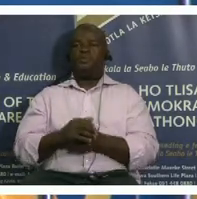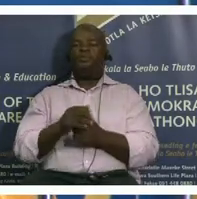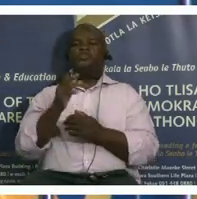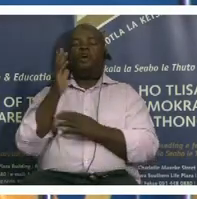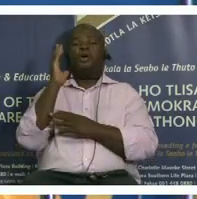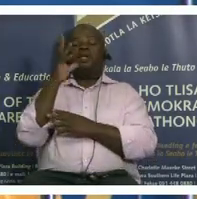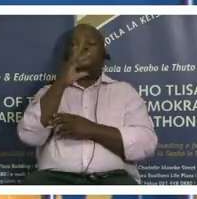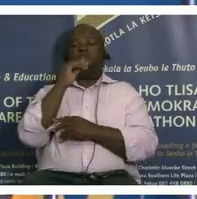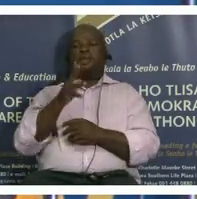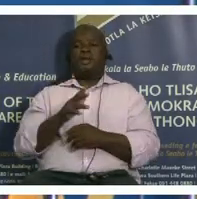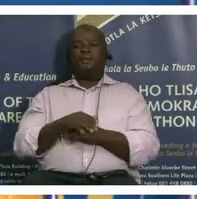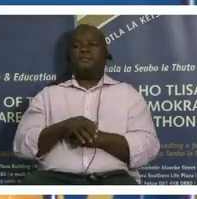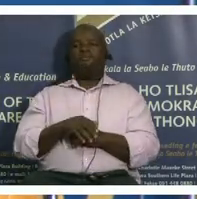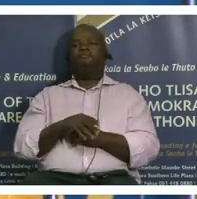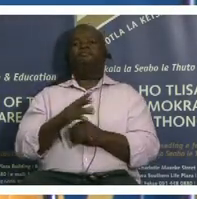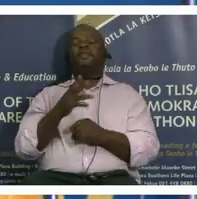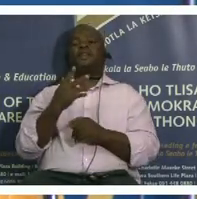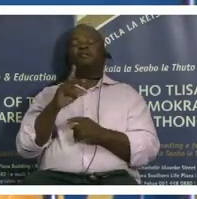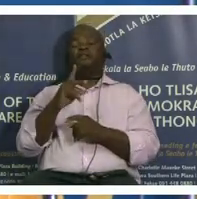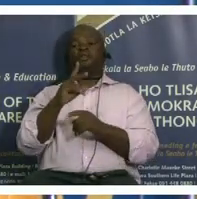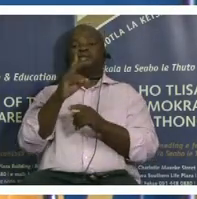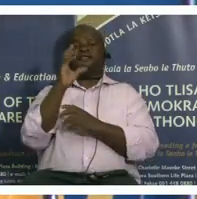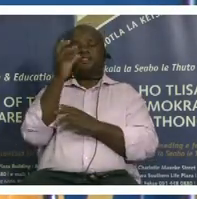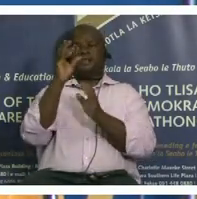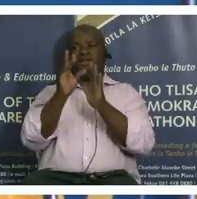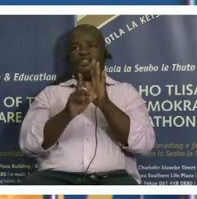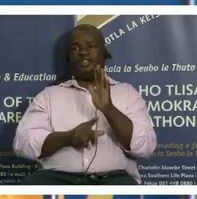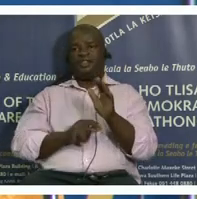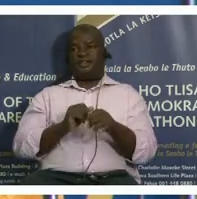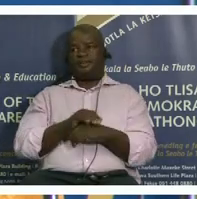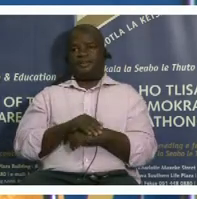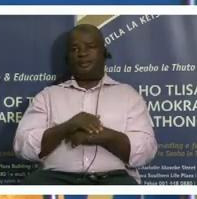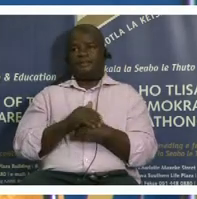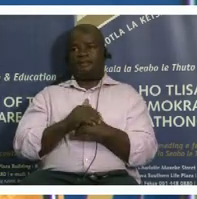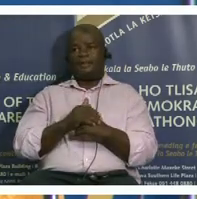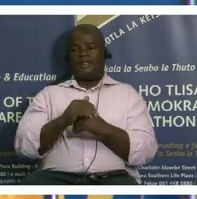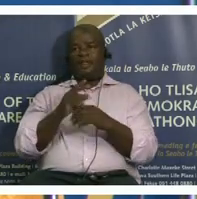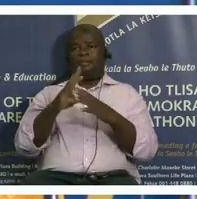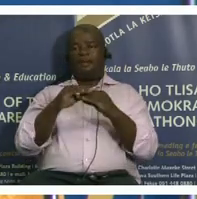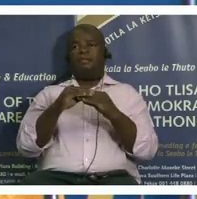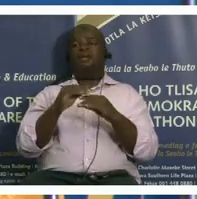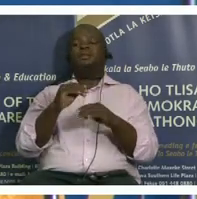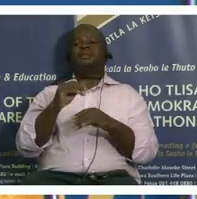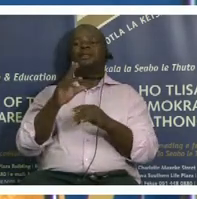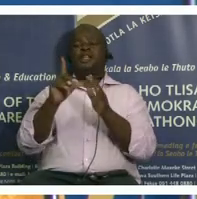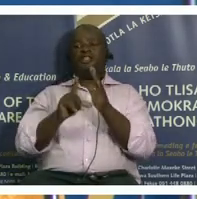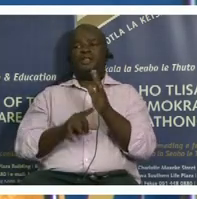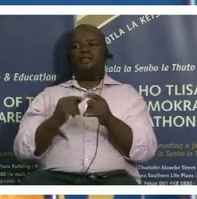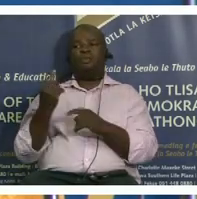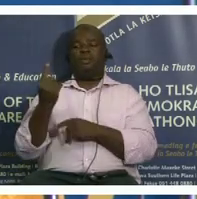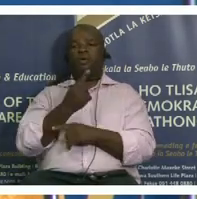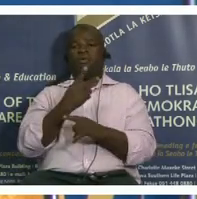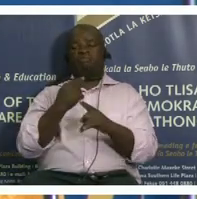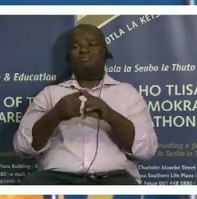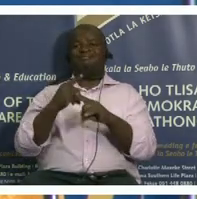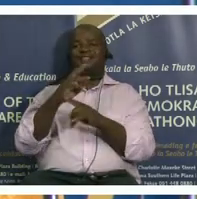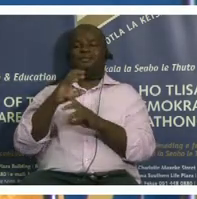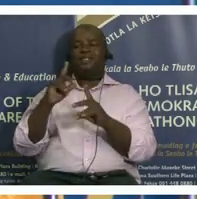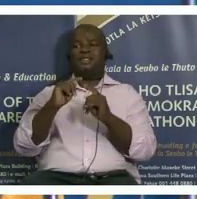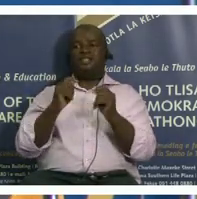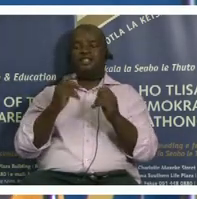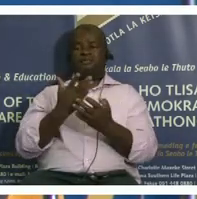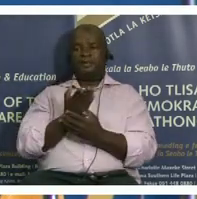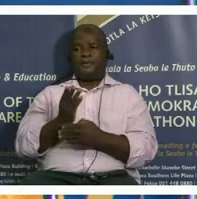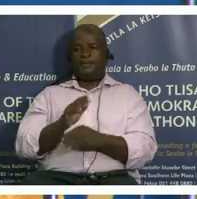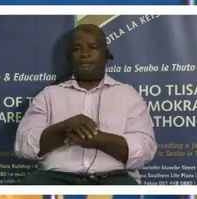Speaker of the Legislature, honored members of the Legislature and the Executive Council,